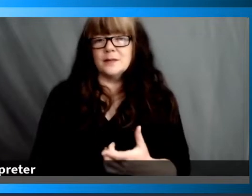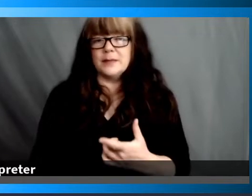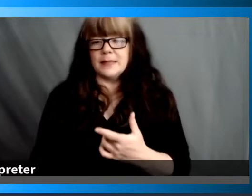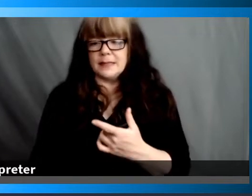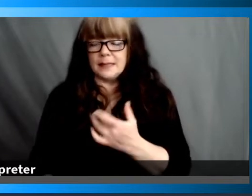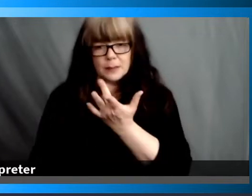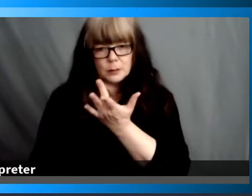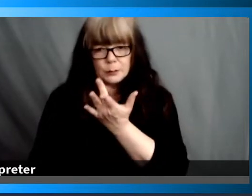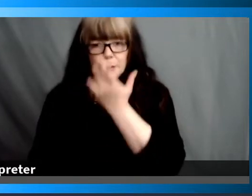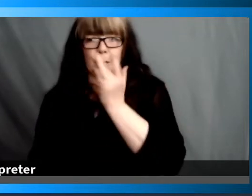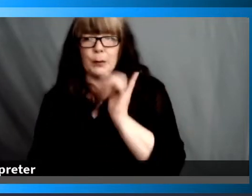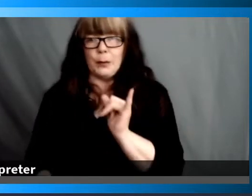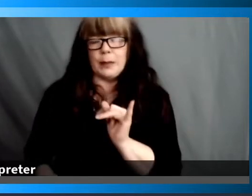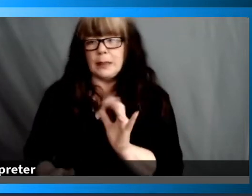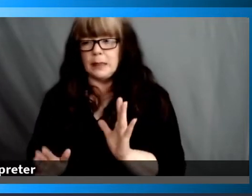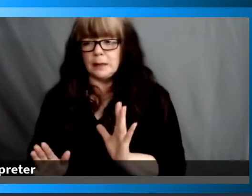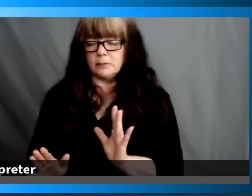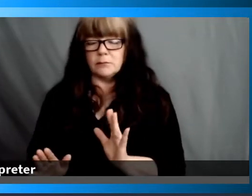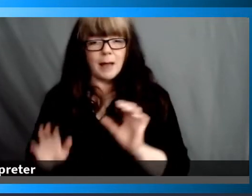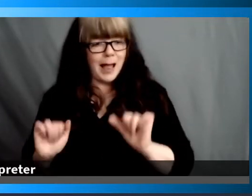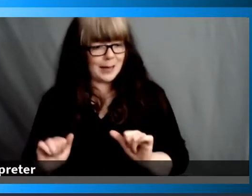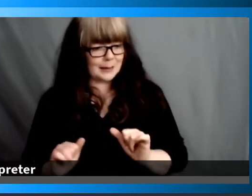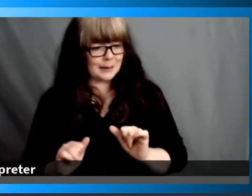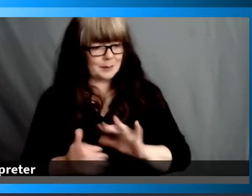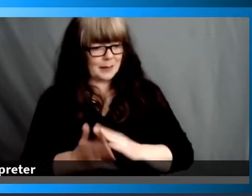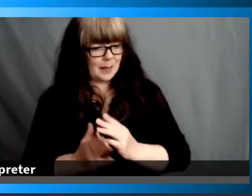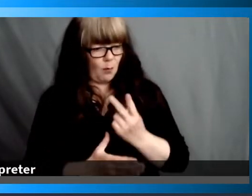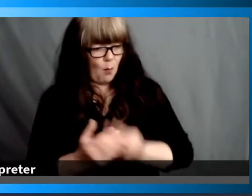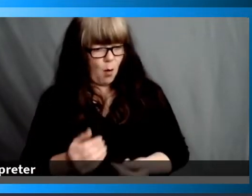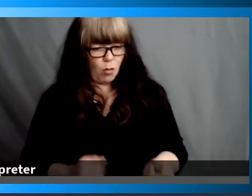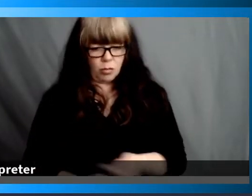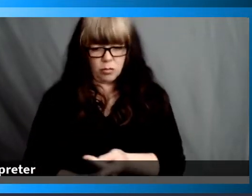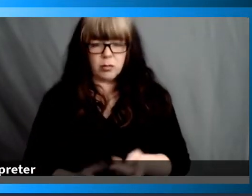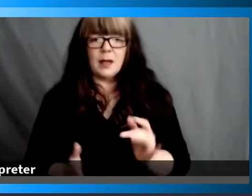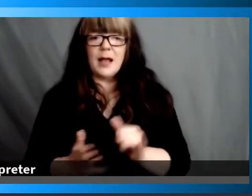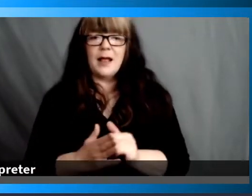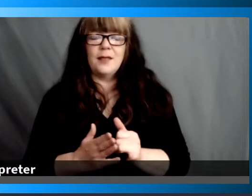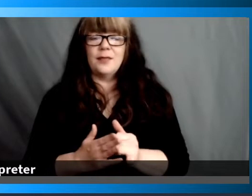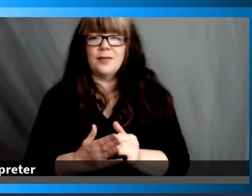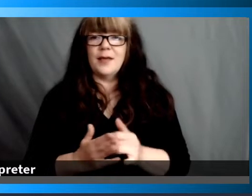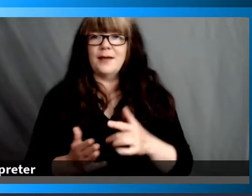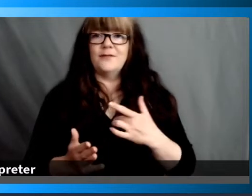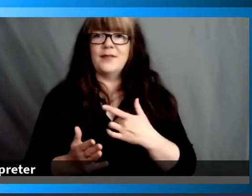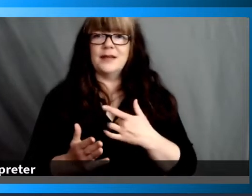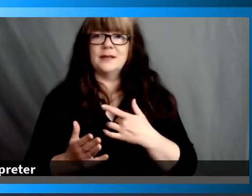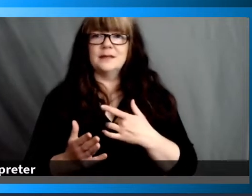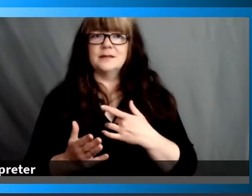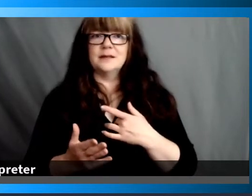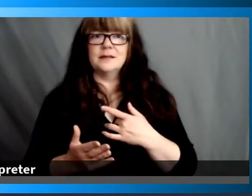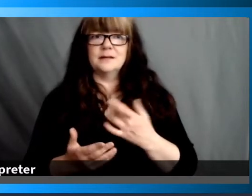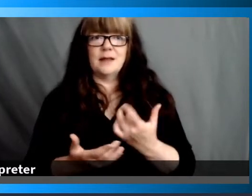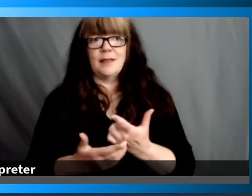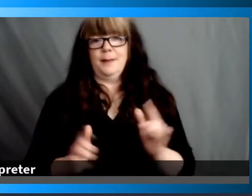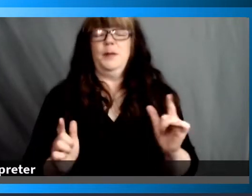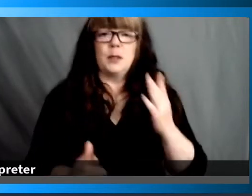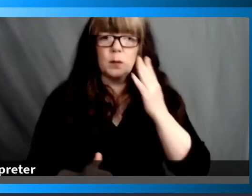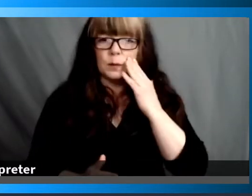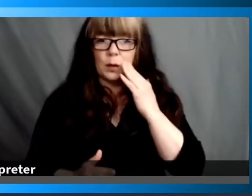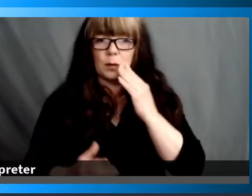nerdy, like I could do both. And I feel like that took a lot of weight off my shoulders because it's